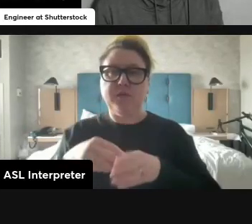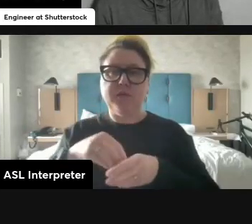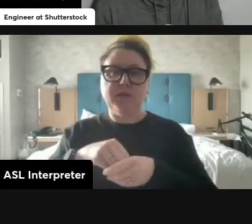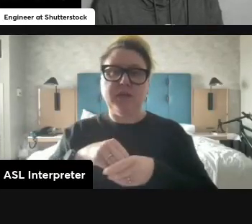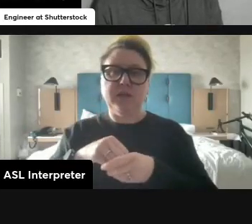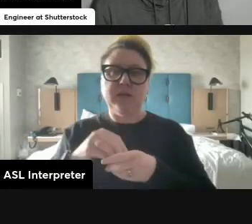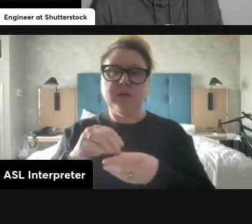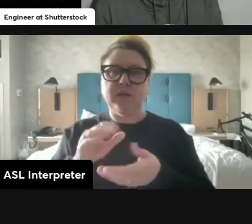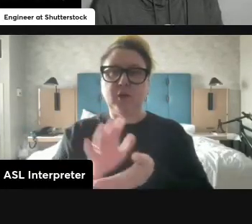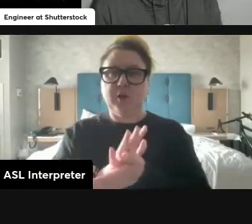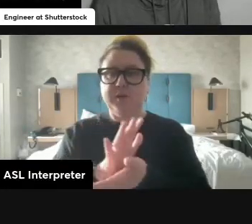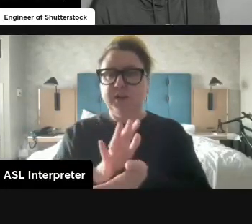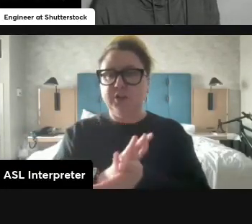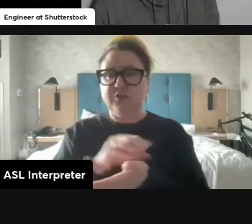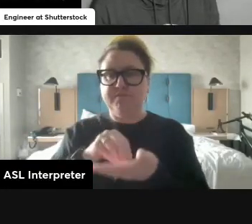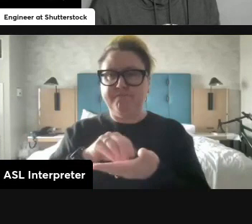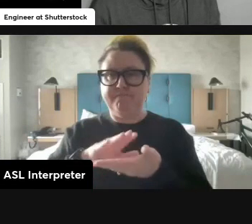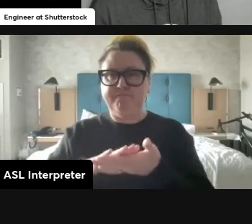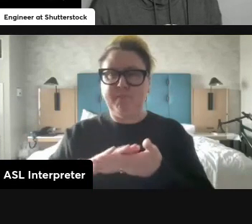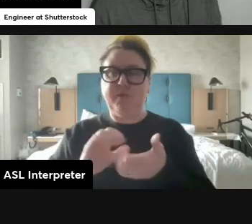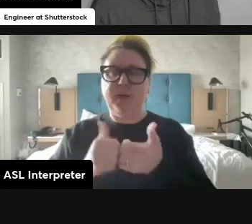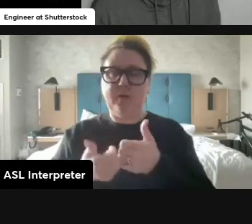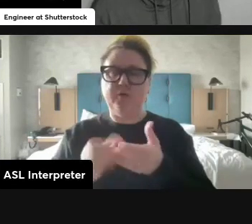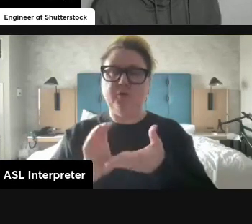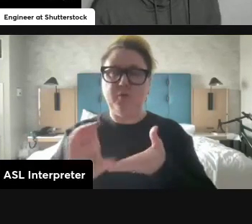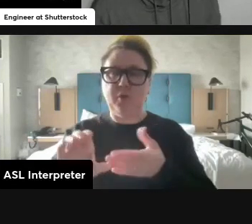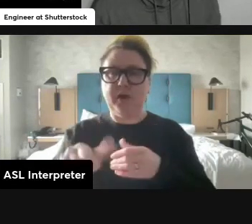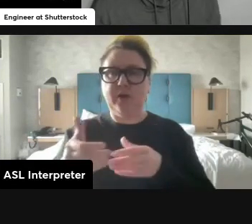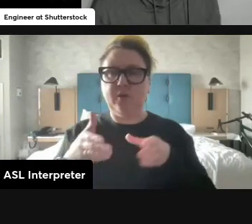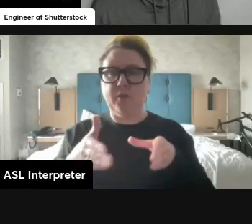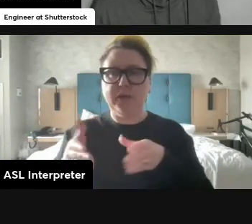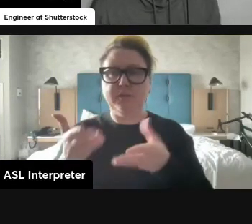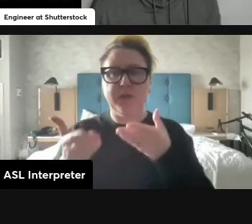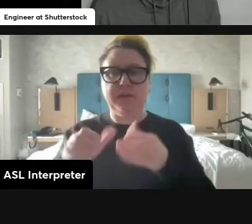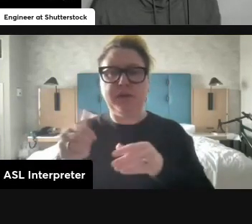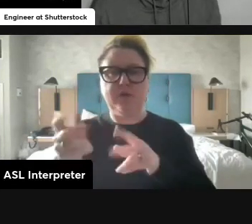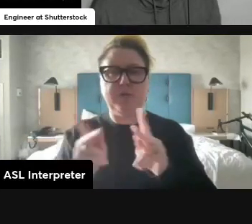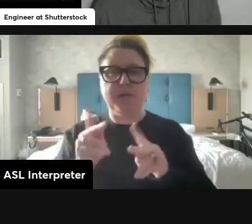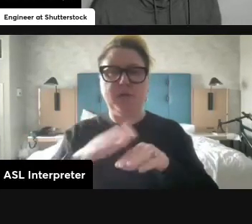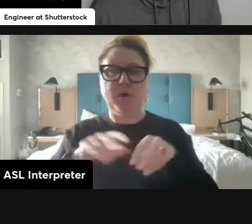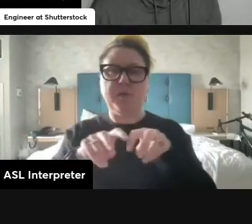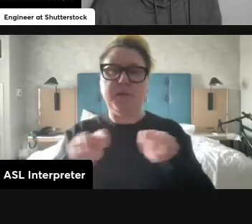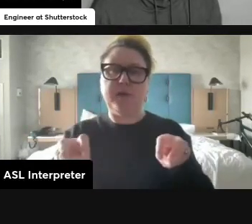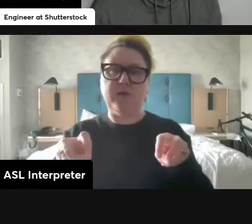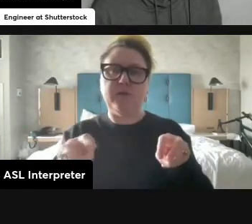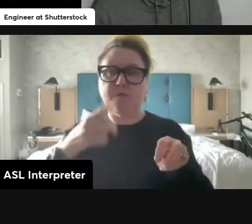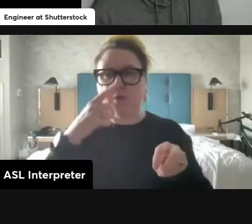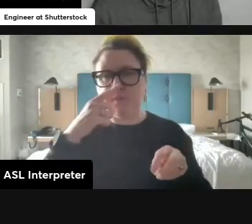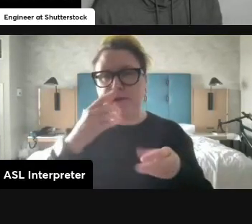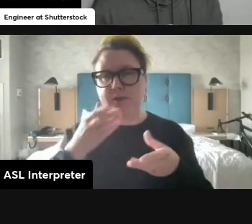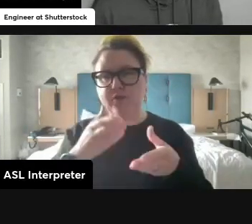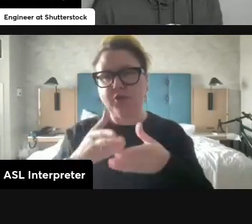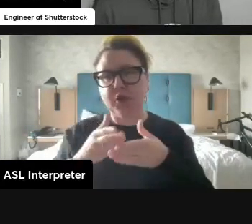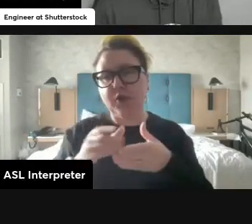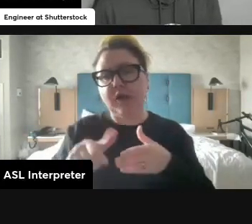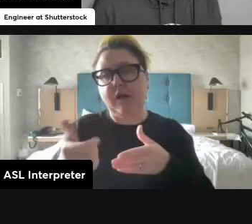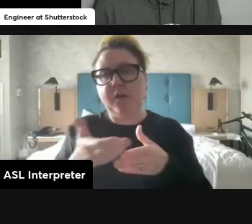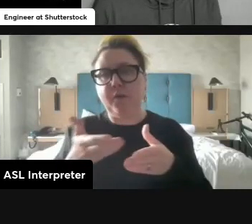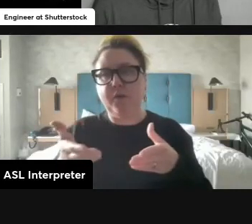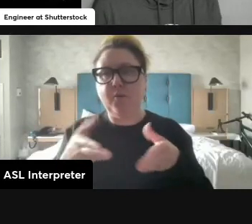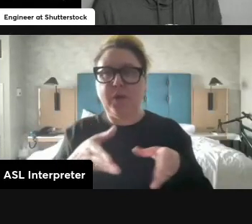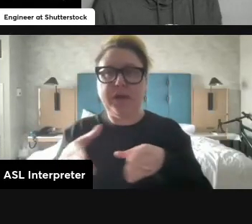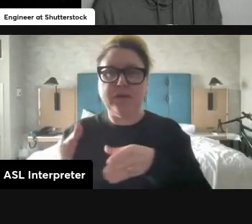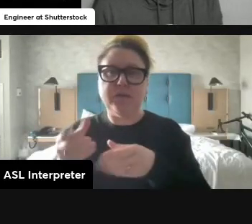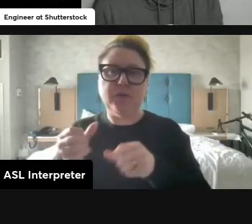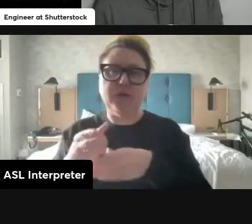to do other types of deployments. Maybe the other folks on the panel could share other ways we might consider,